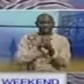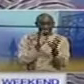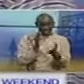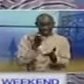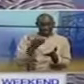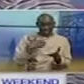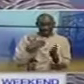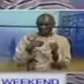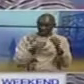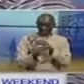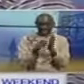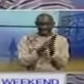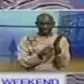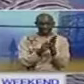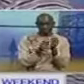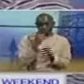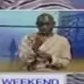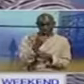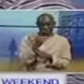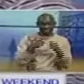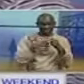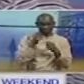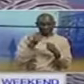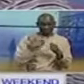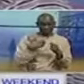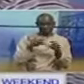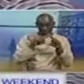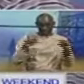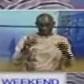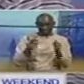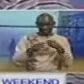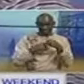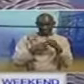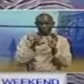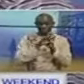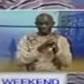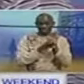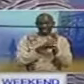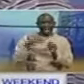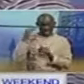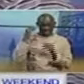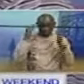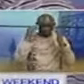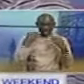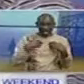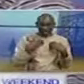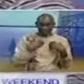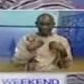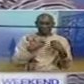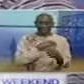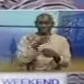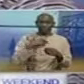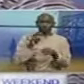under Article 165, paragraph 6 of the Constitution, the High Court has power to